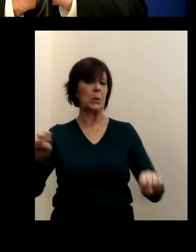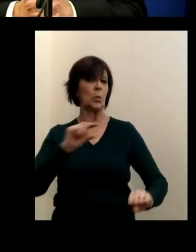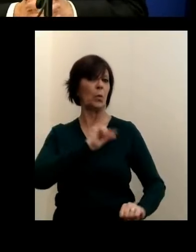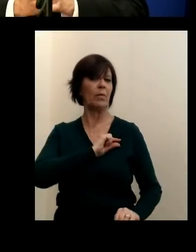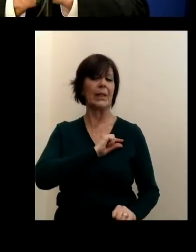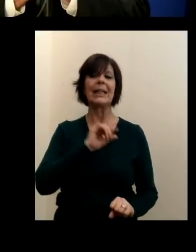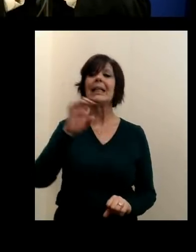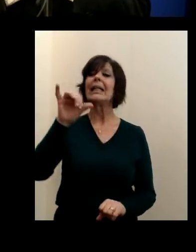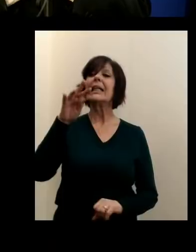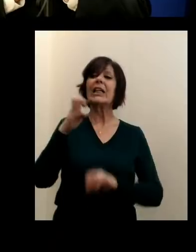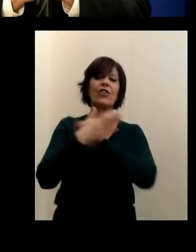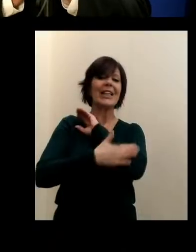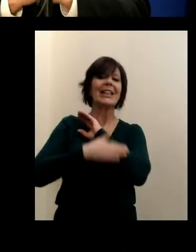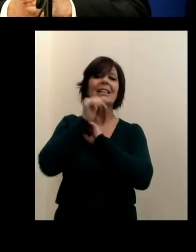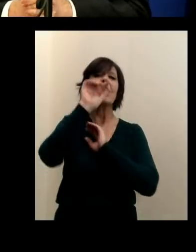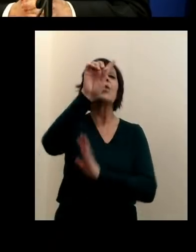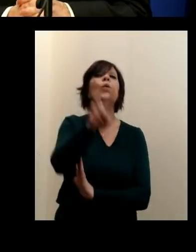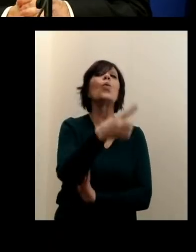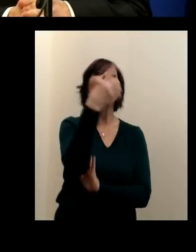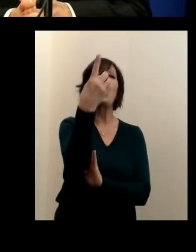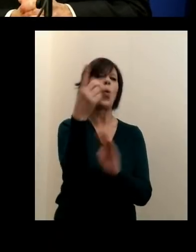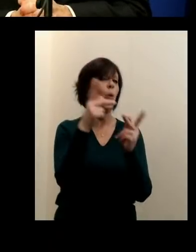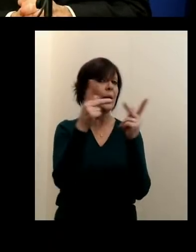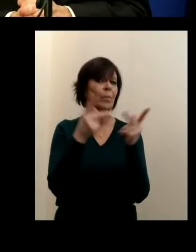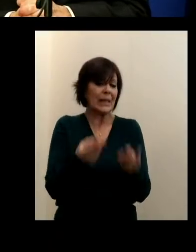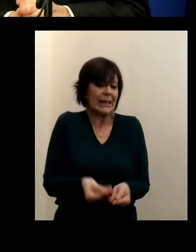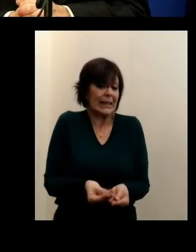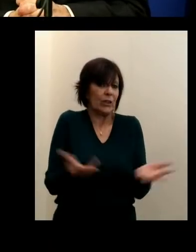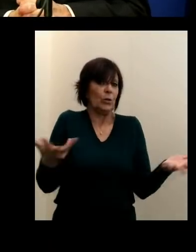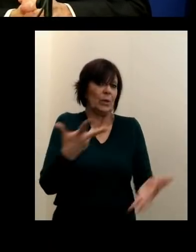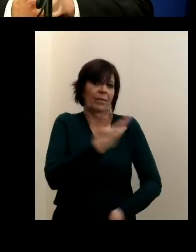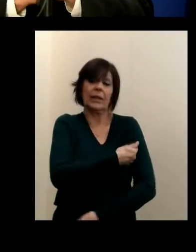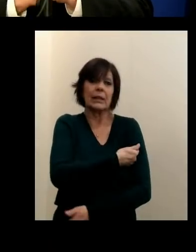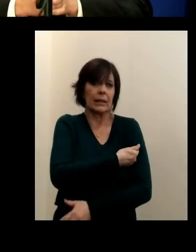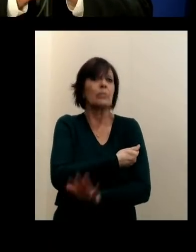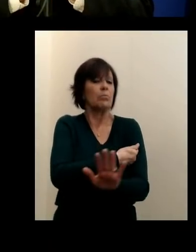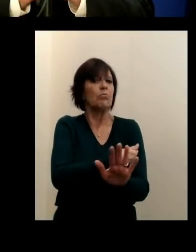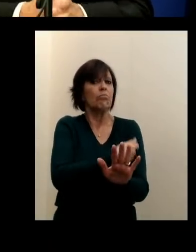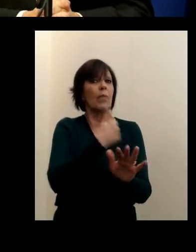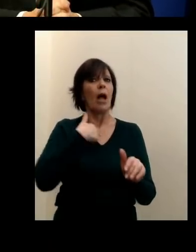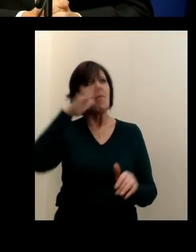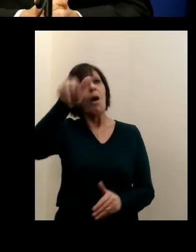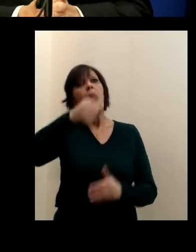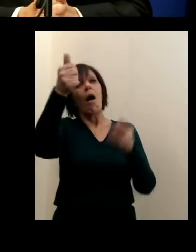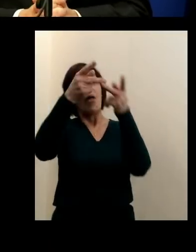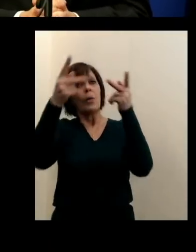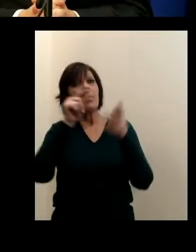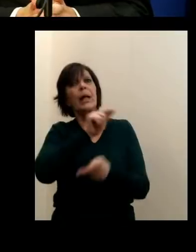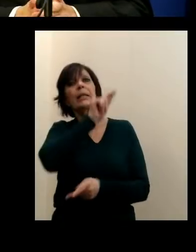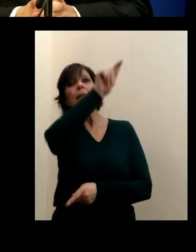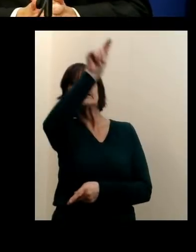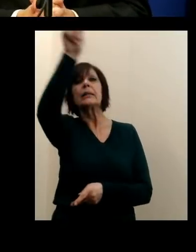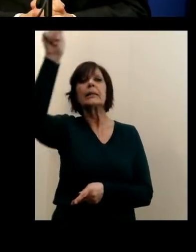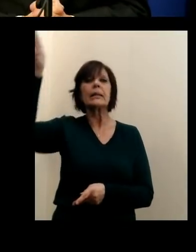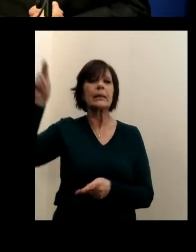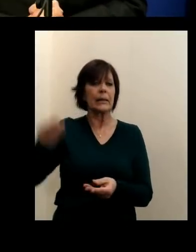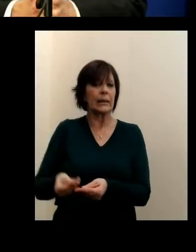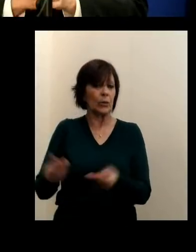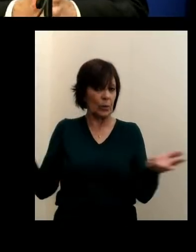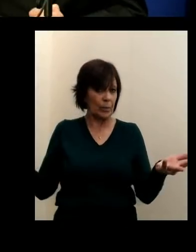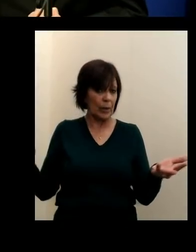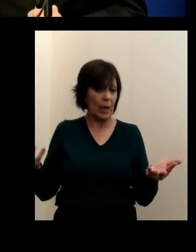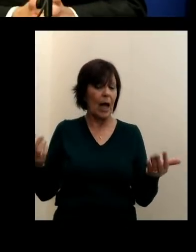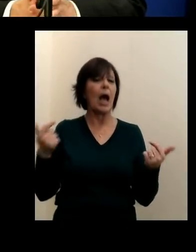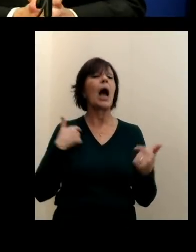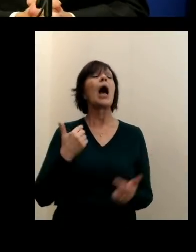Erie County is not the only agency distributing vaccines. There are other locations in our community that are distributing it.